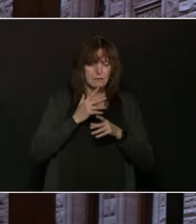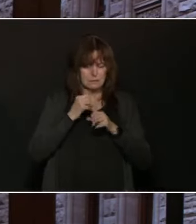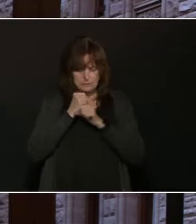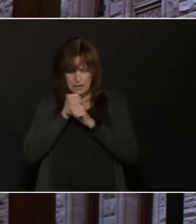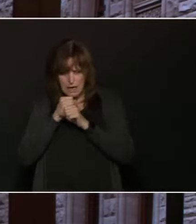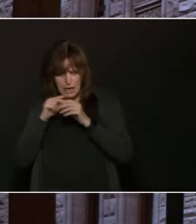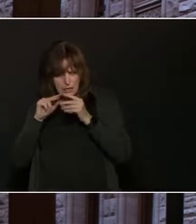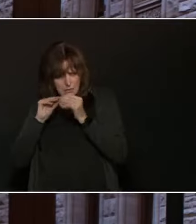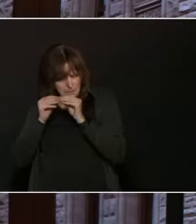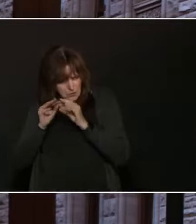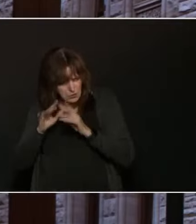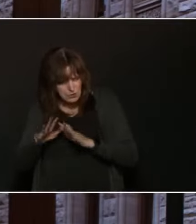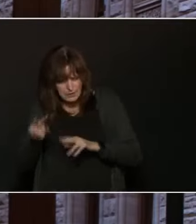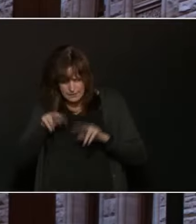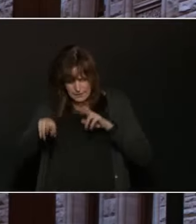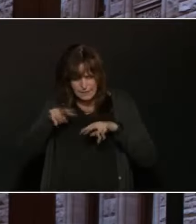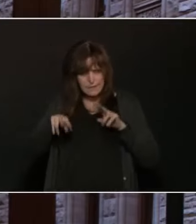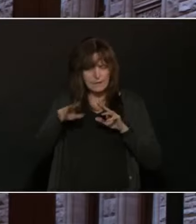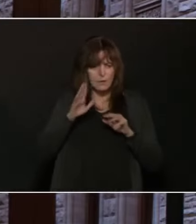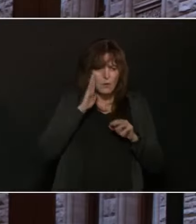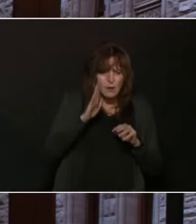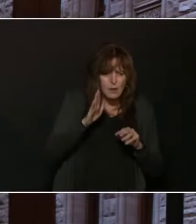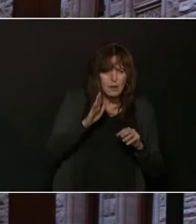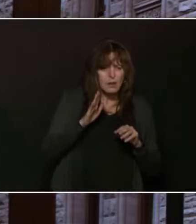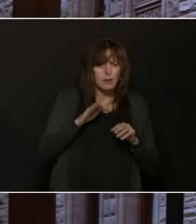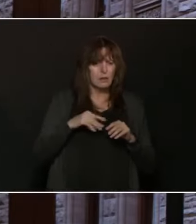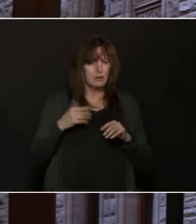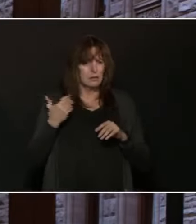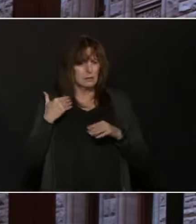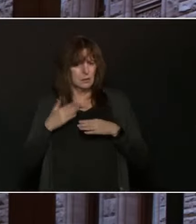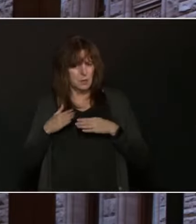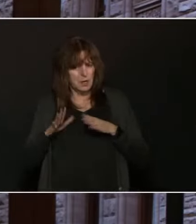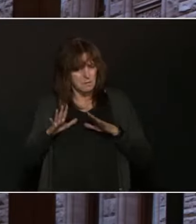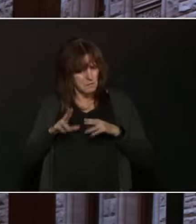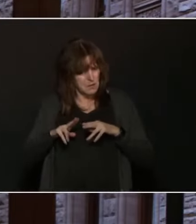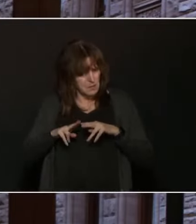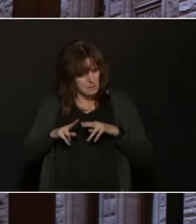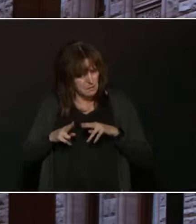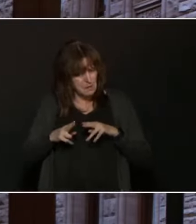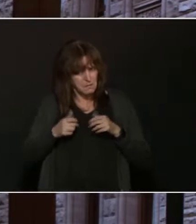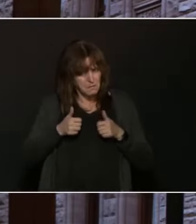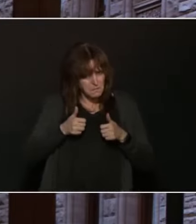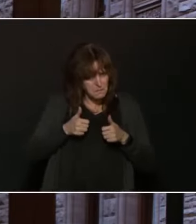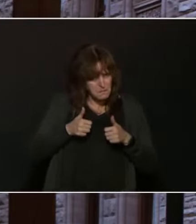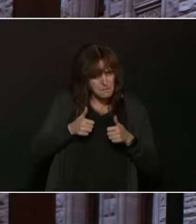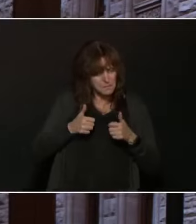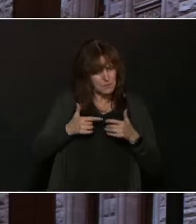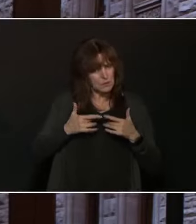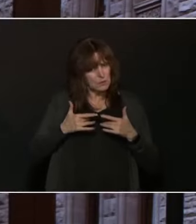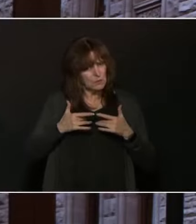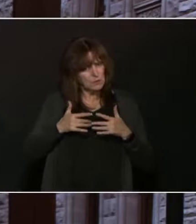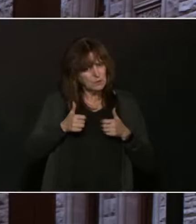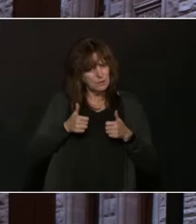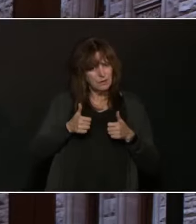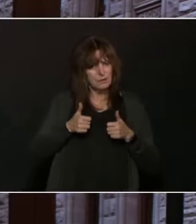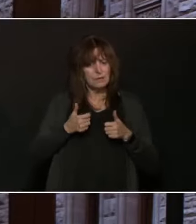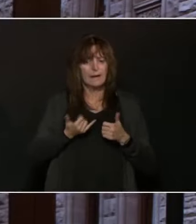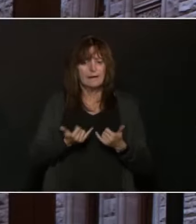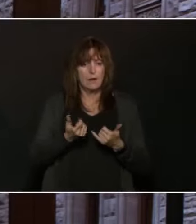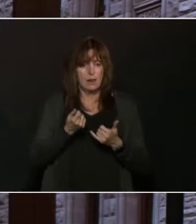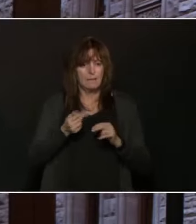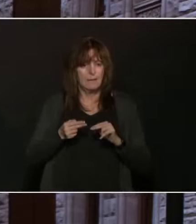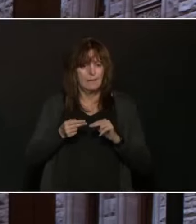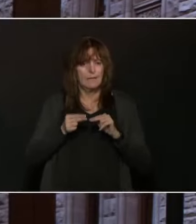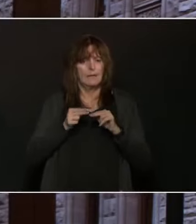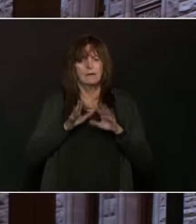down quite nicely over the weekend. That was encouraging for everybody. We had a little uptick with this today, but let's keep watching.